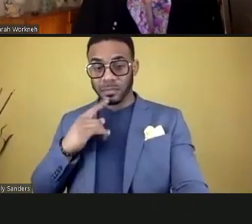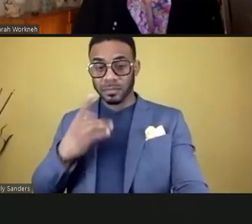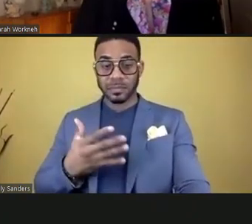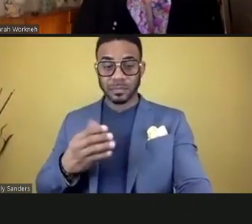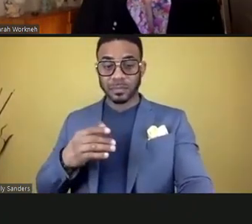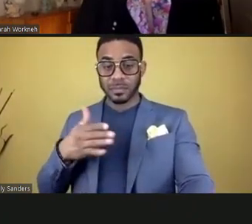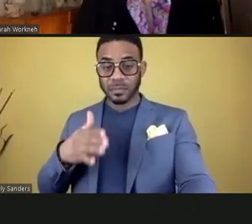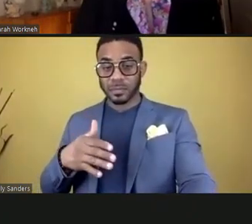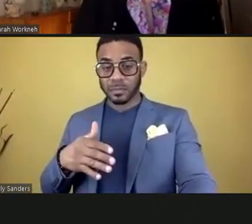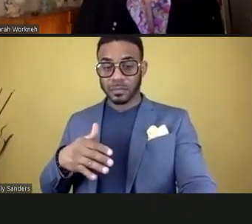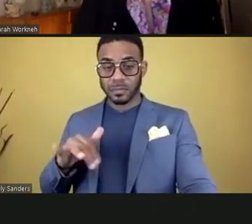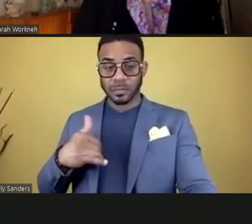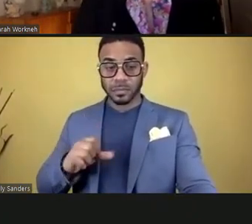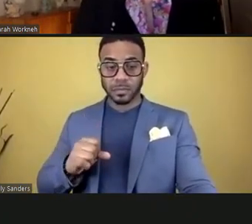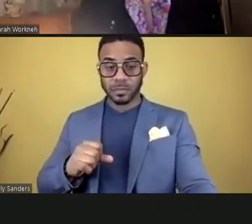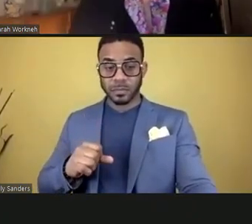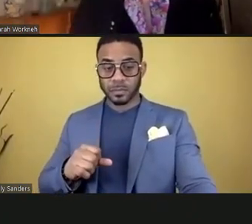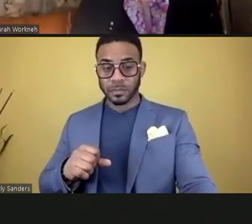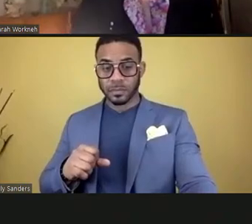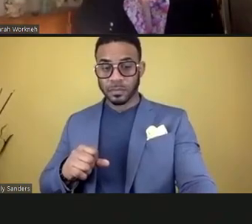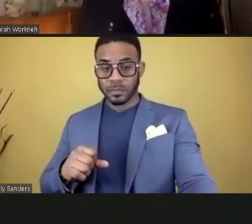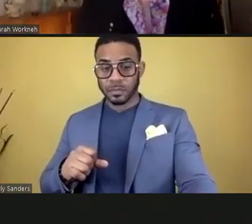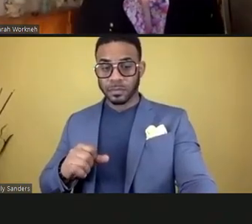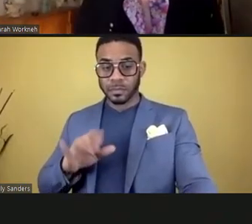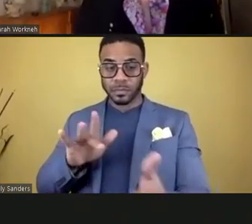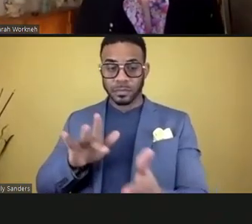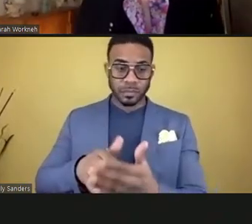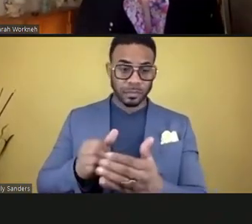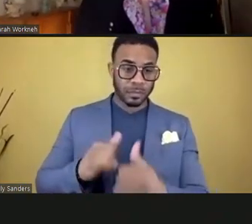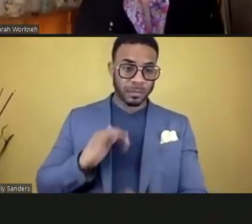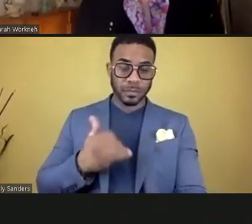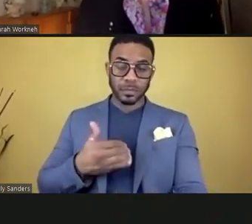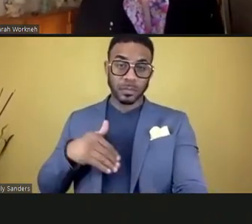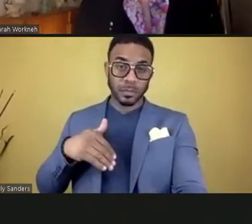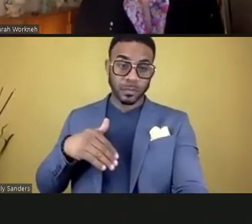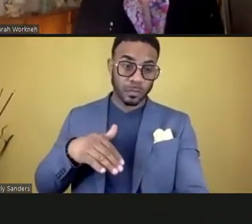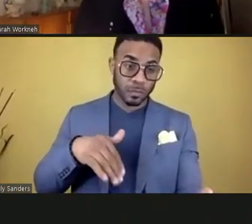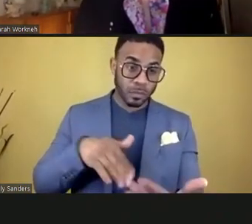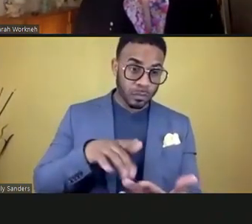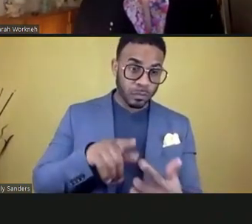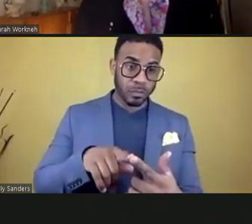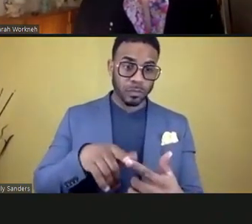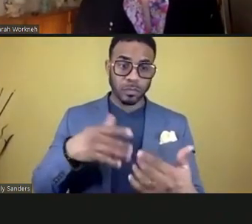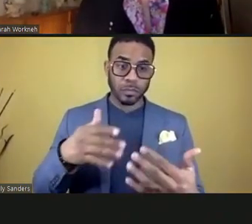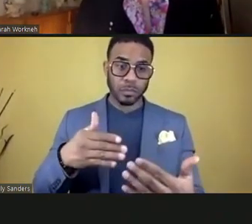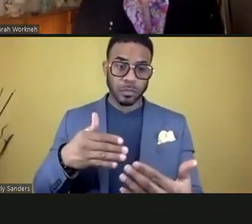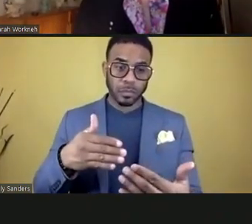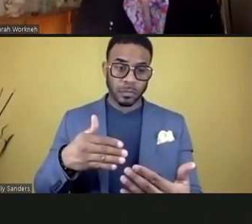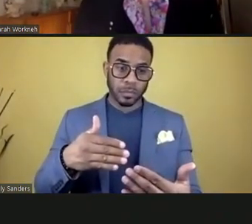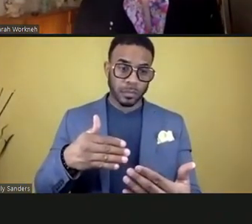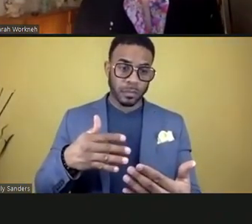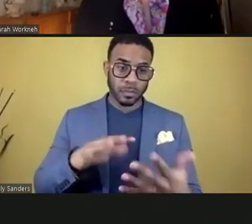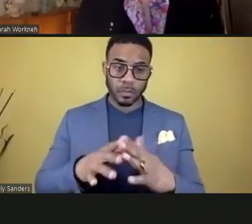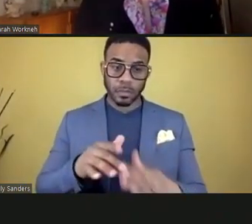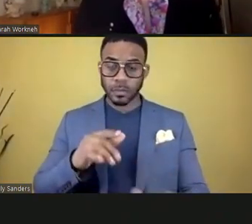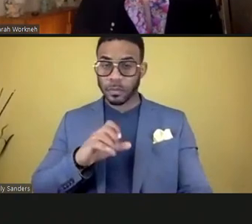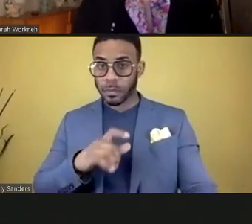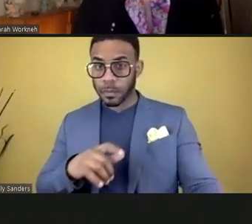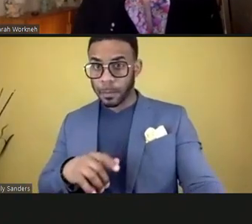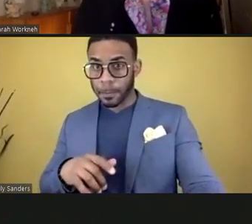are the ways in which we've kind of like centered and anchored our approach to Converging Liberations